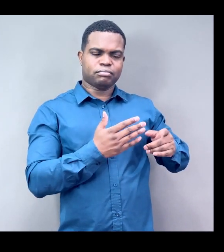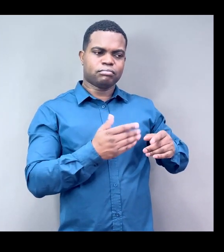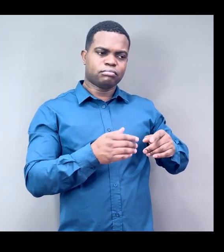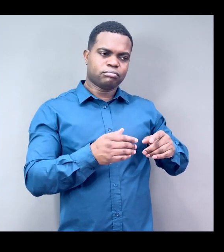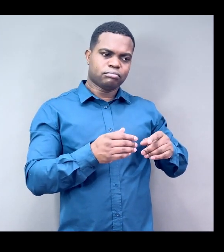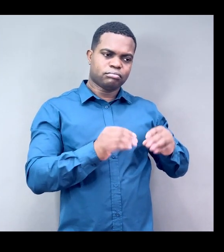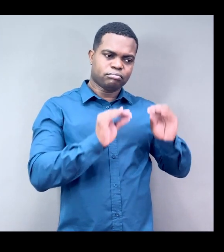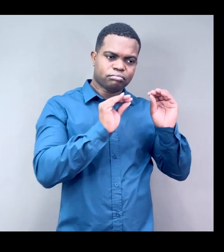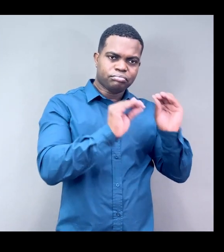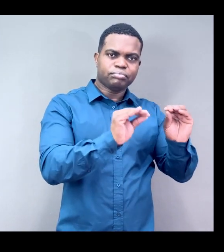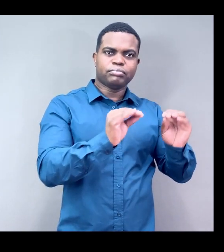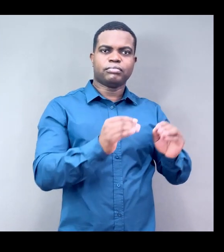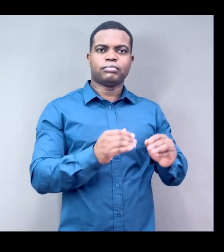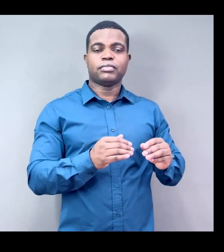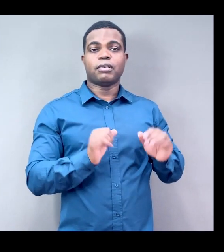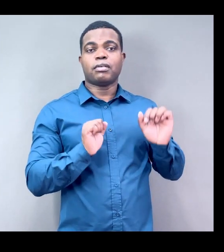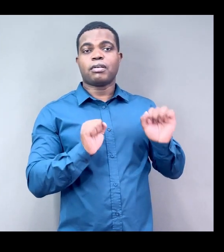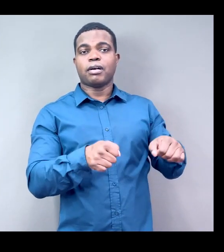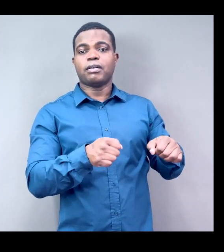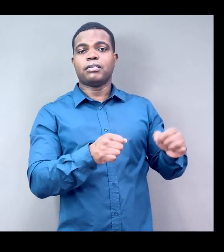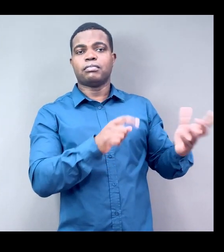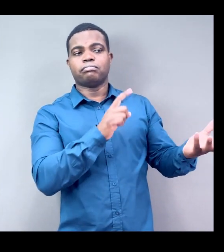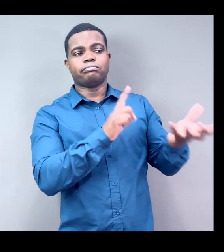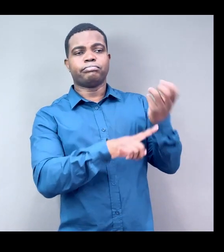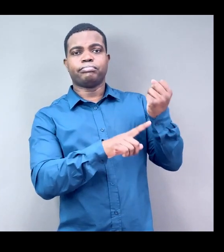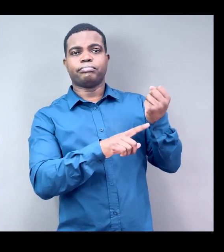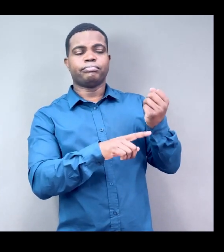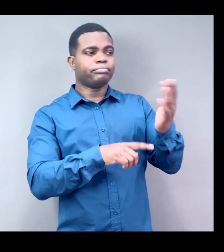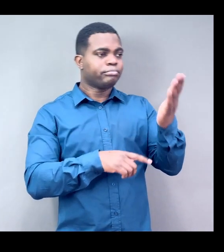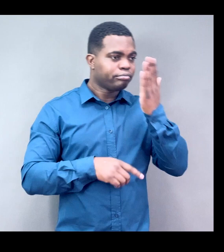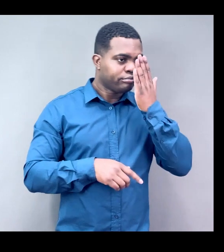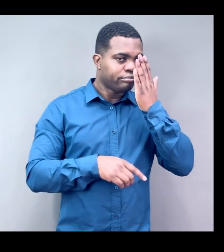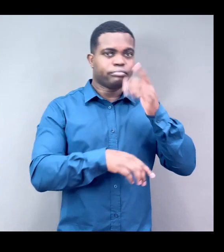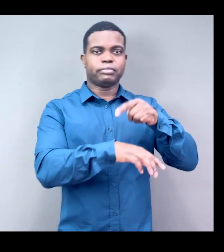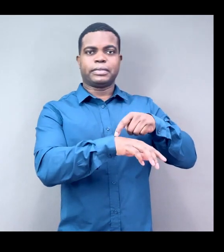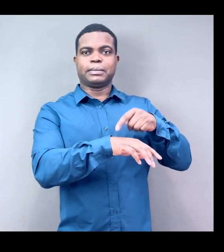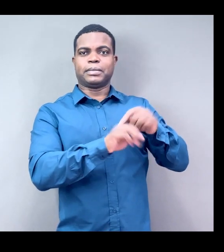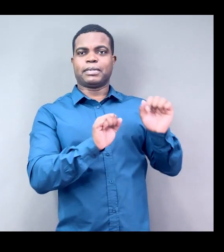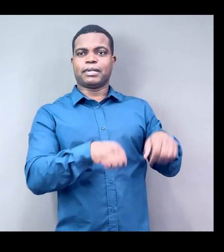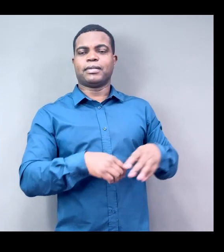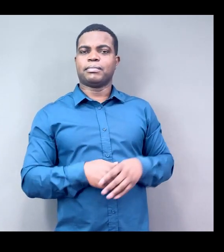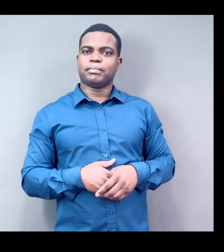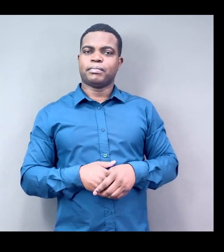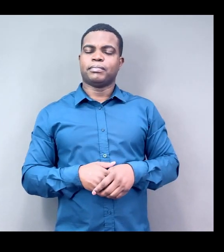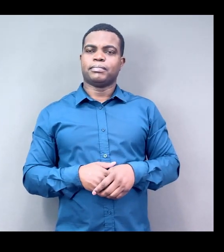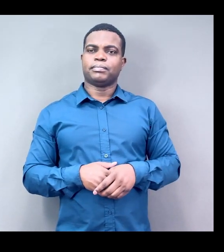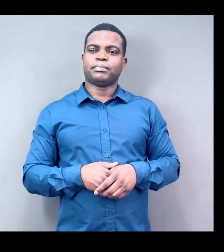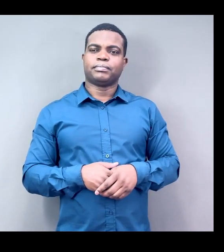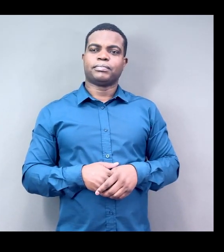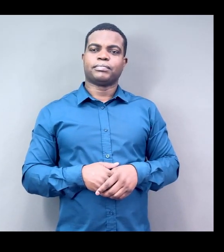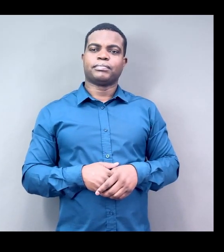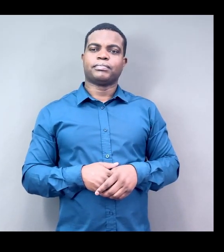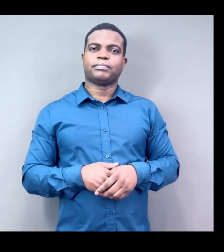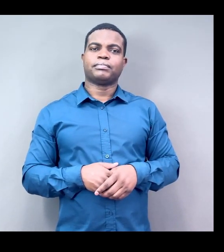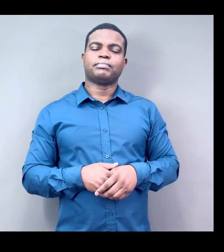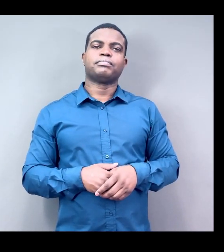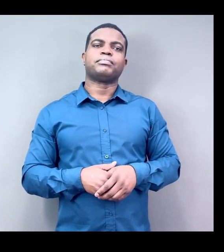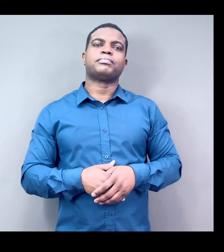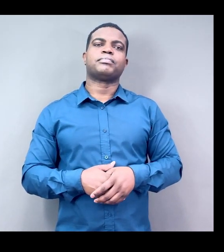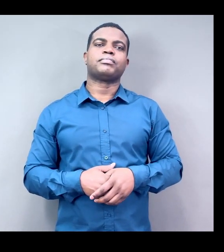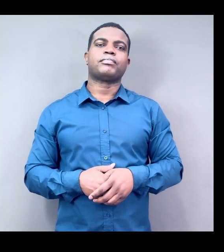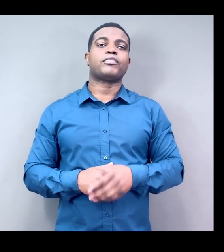Lastly, objectives are realistic and achievable. So objectives are set with a